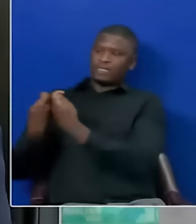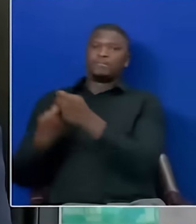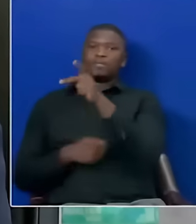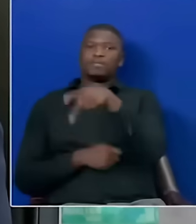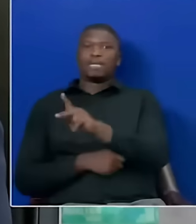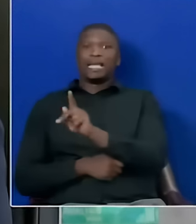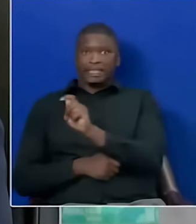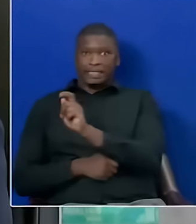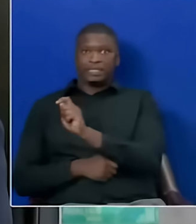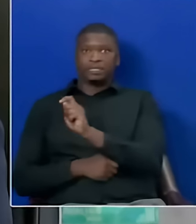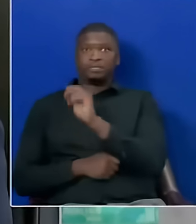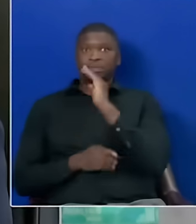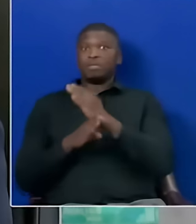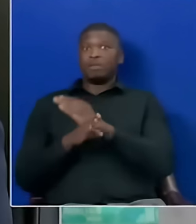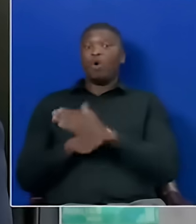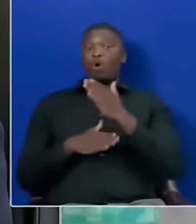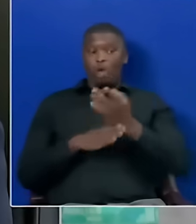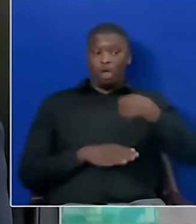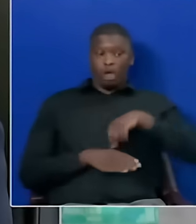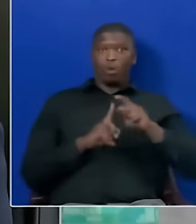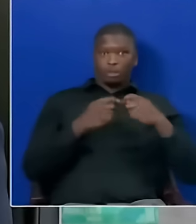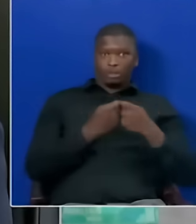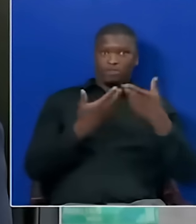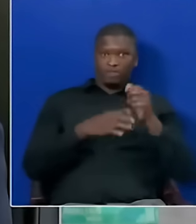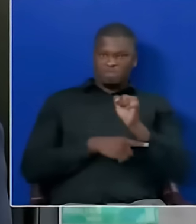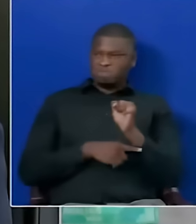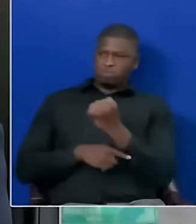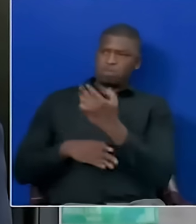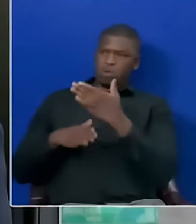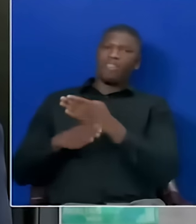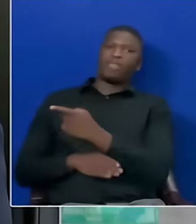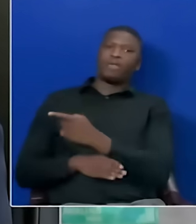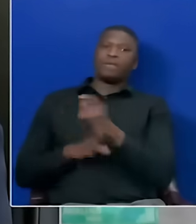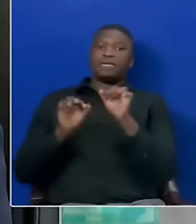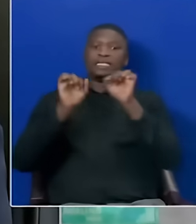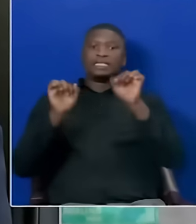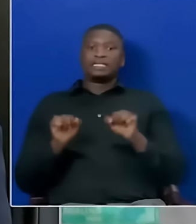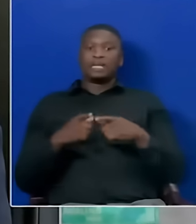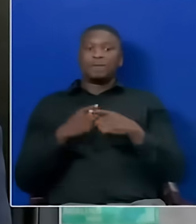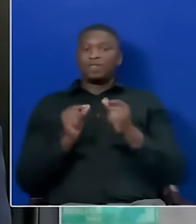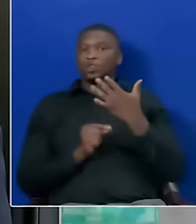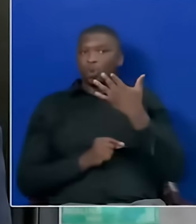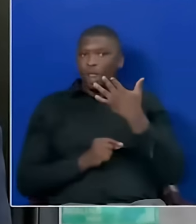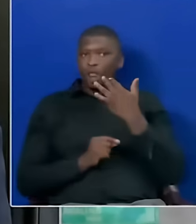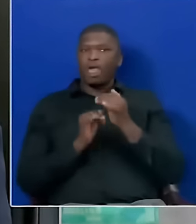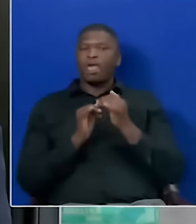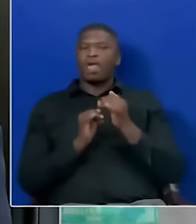time. The system was finalized on the system on the 7th of January 2025, Commissioners.